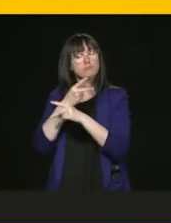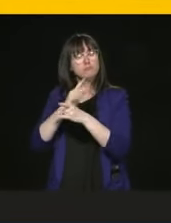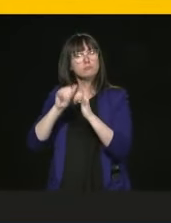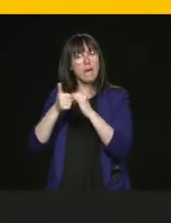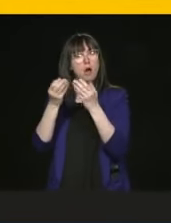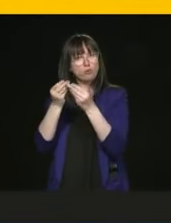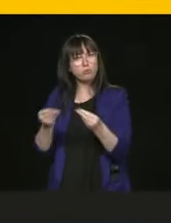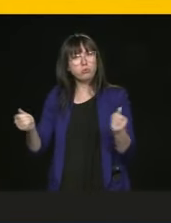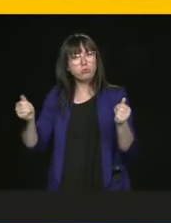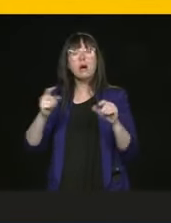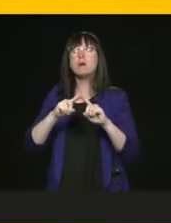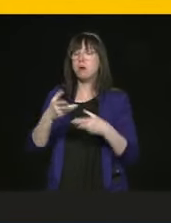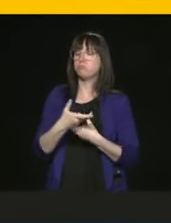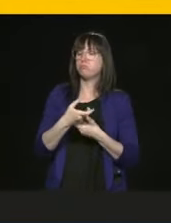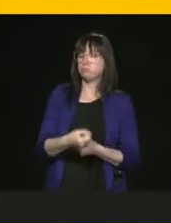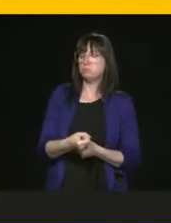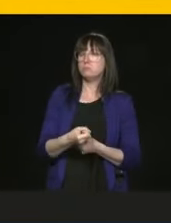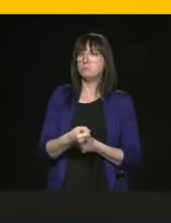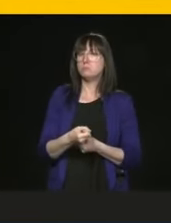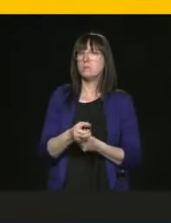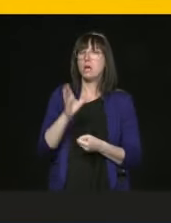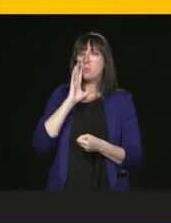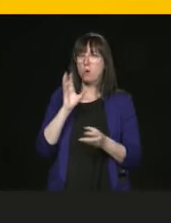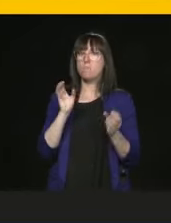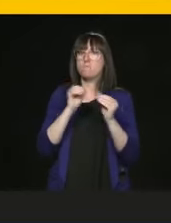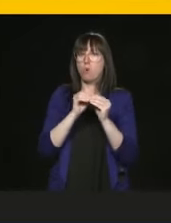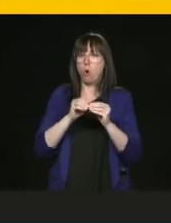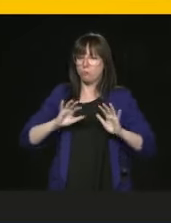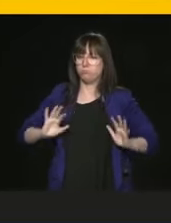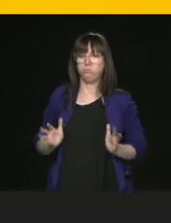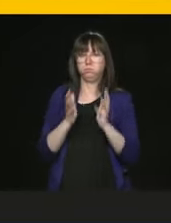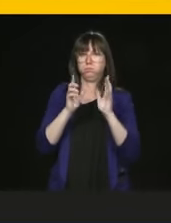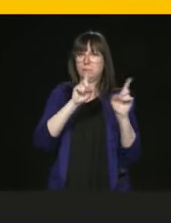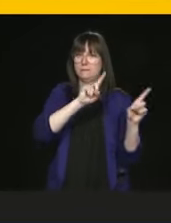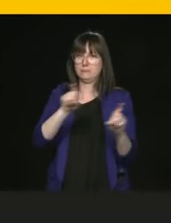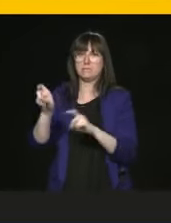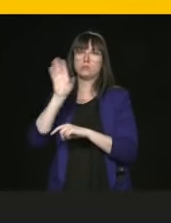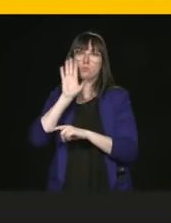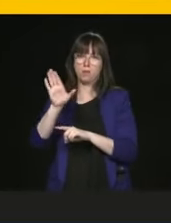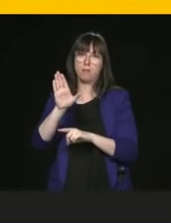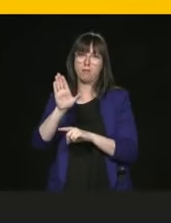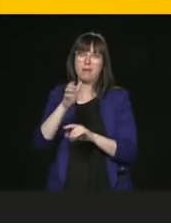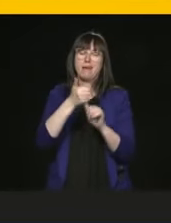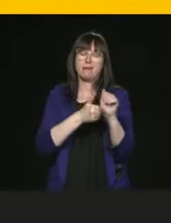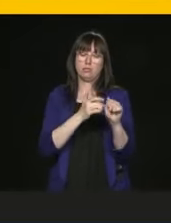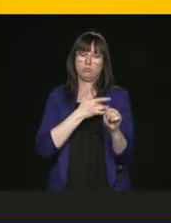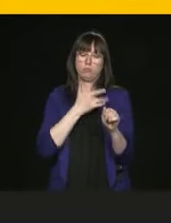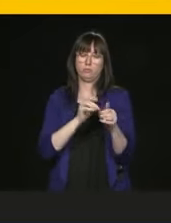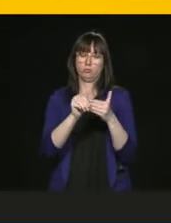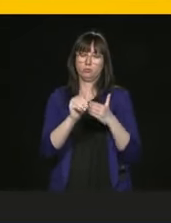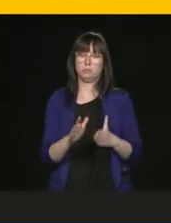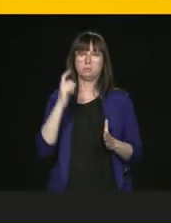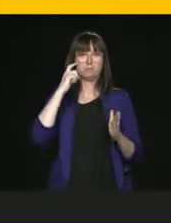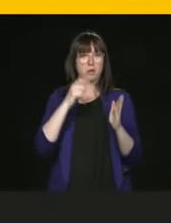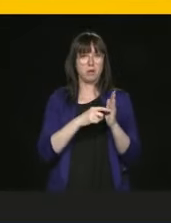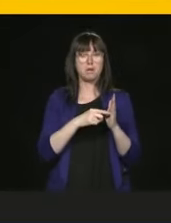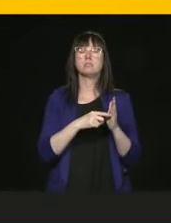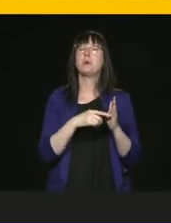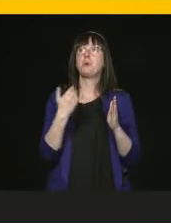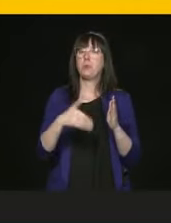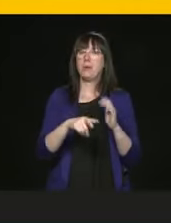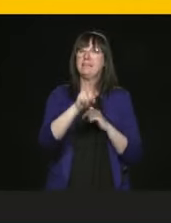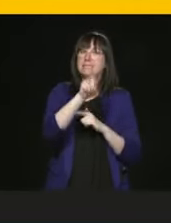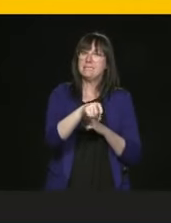confident we are going to be able to significantly ramp up testing. And all the premiers recognize that extensive testing is